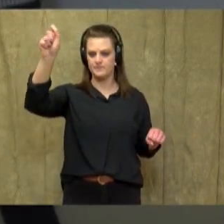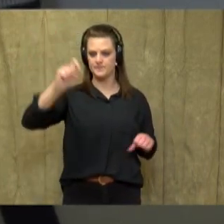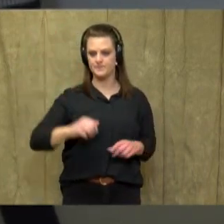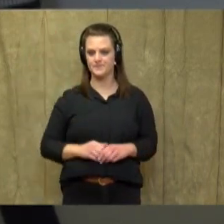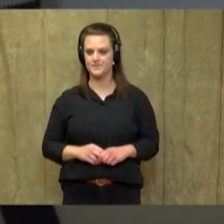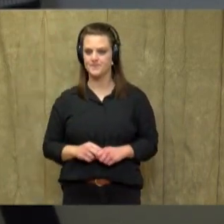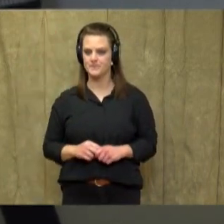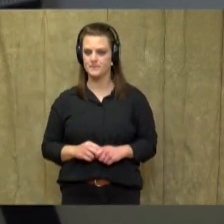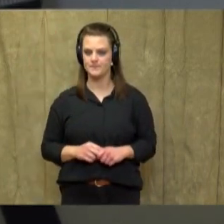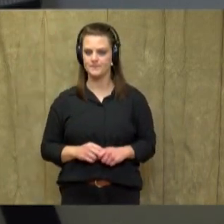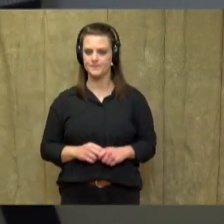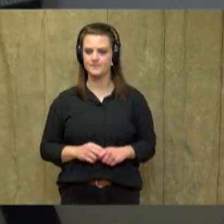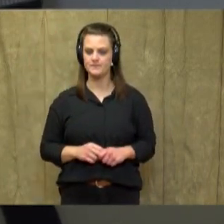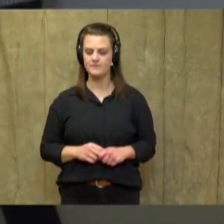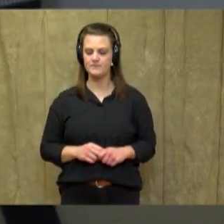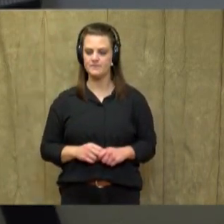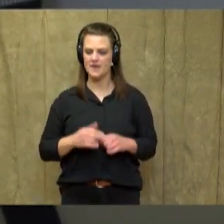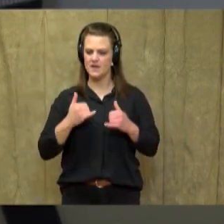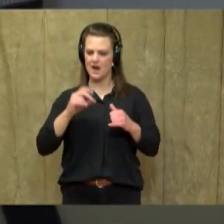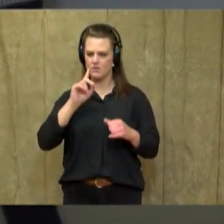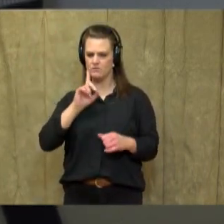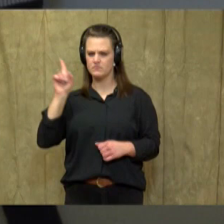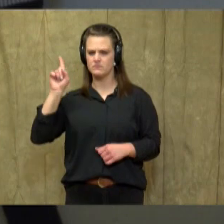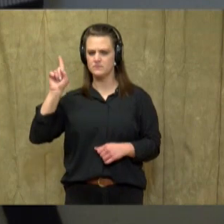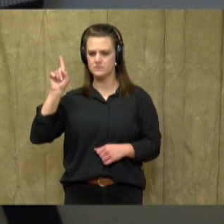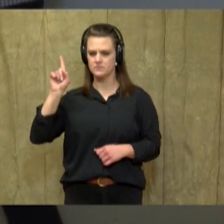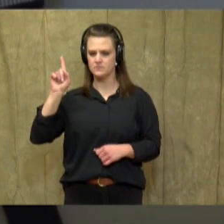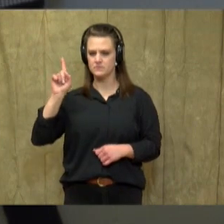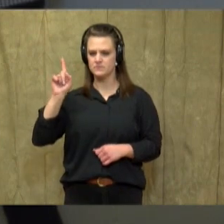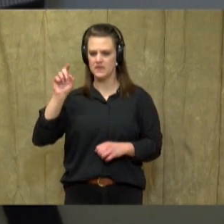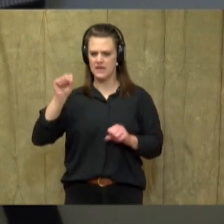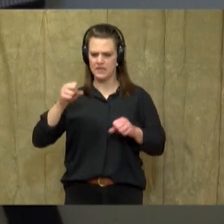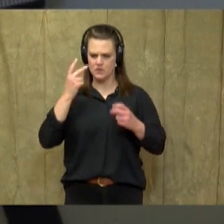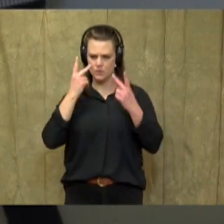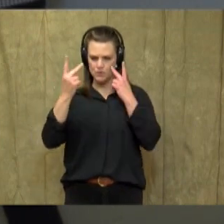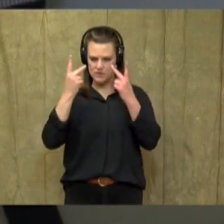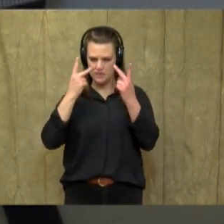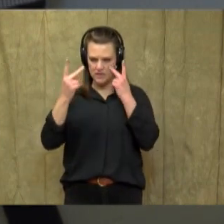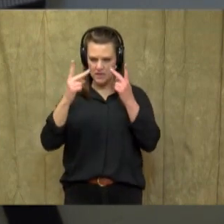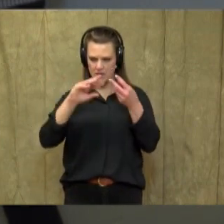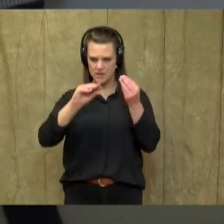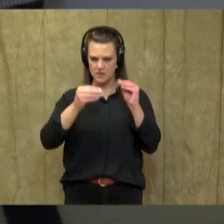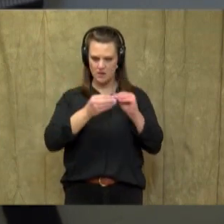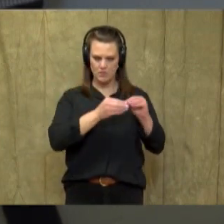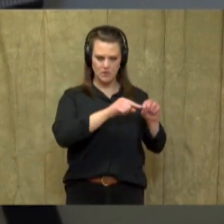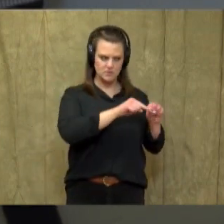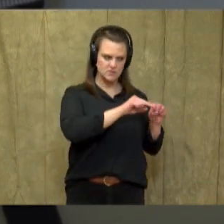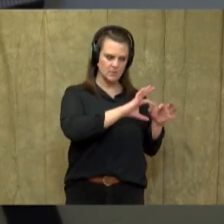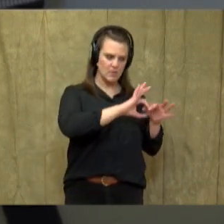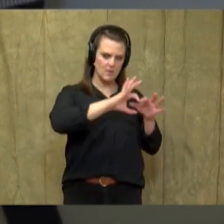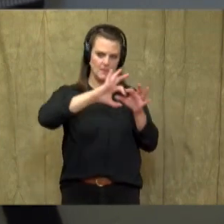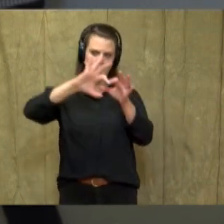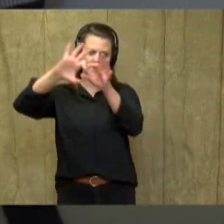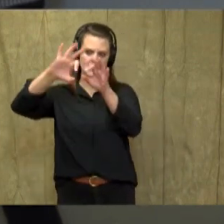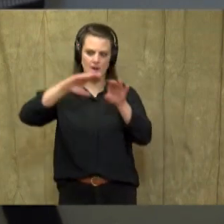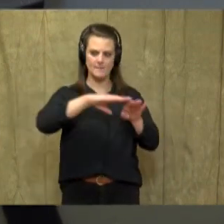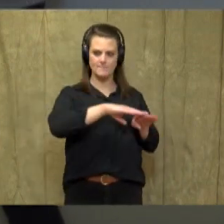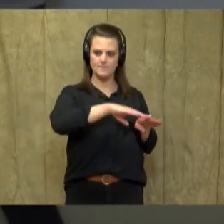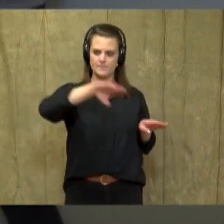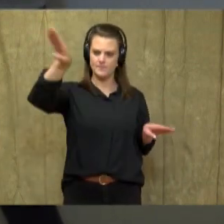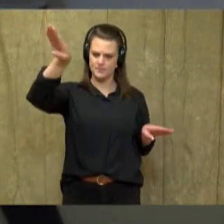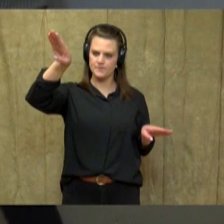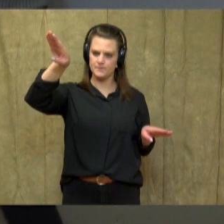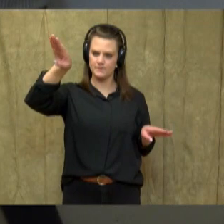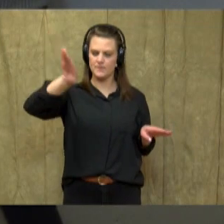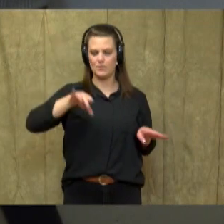that, there it is. Now take a look. Can you see those numbers all connecting in a nice line,